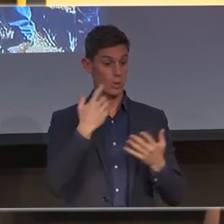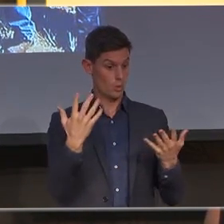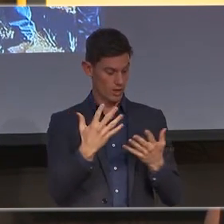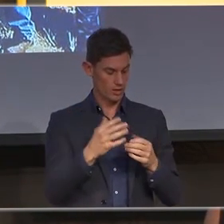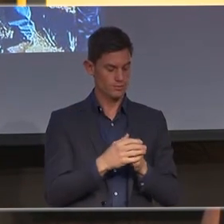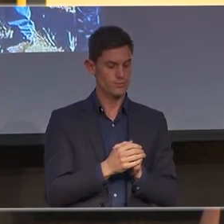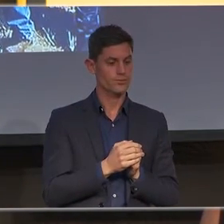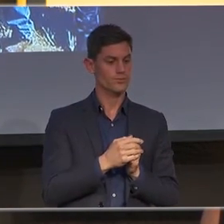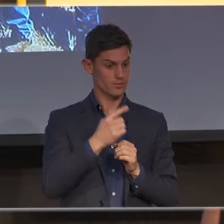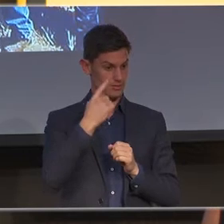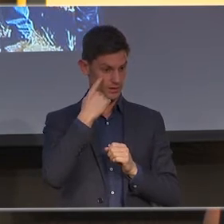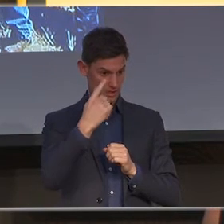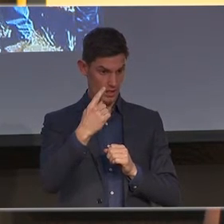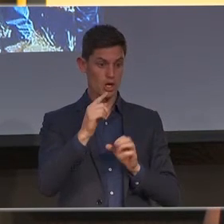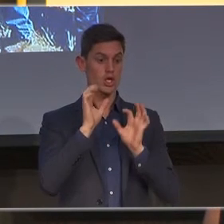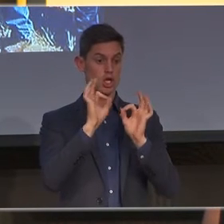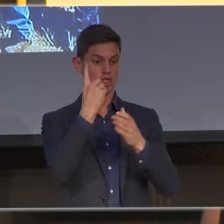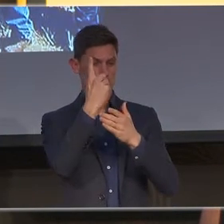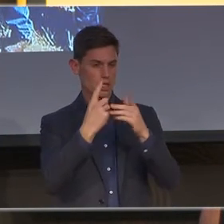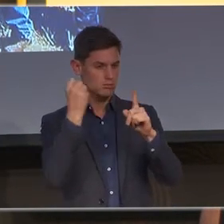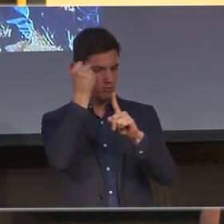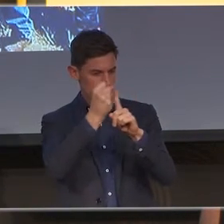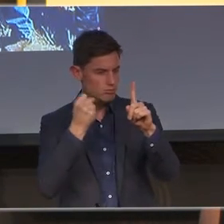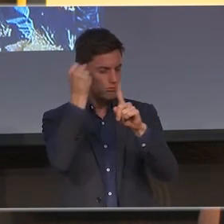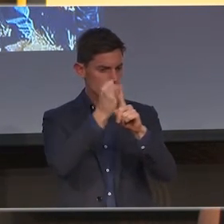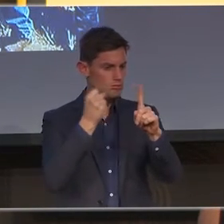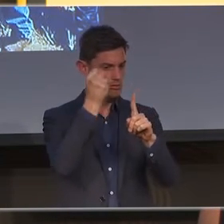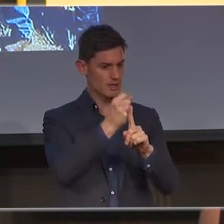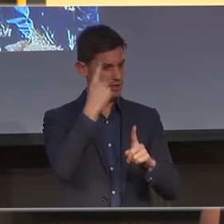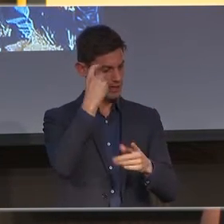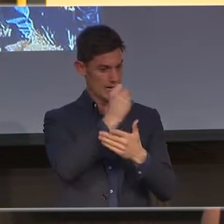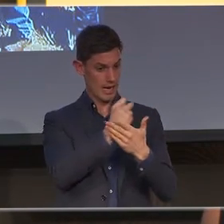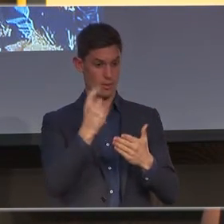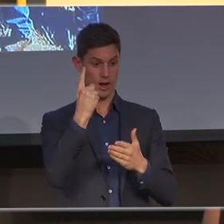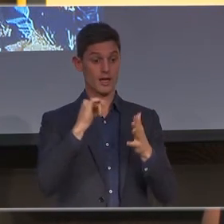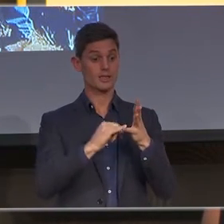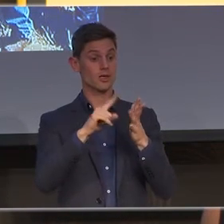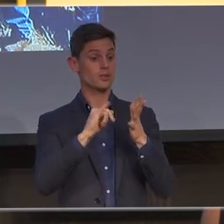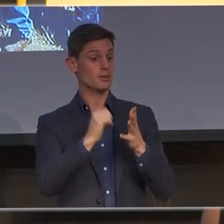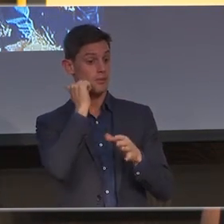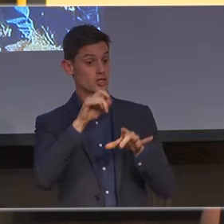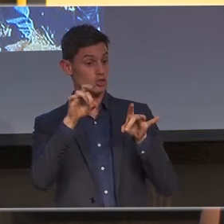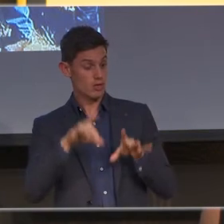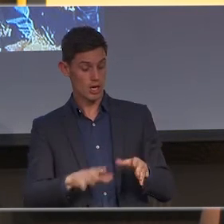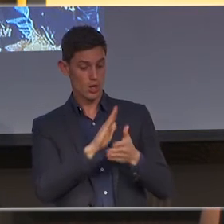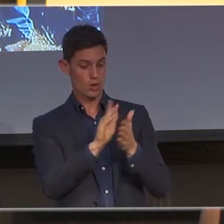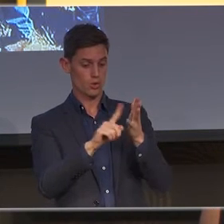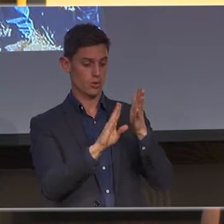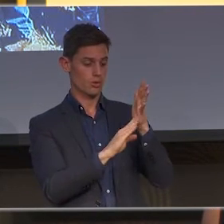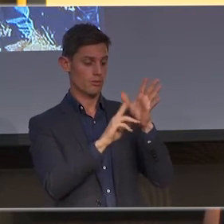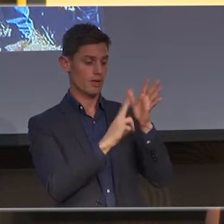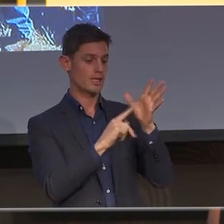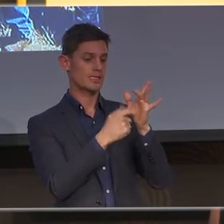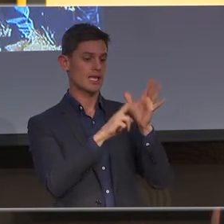end, the plan goes far beyond calls to action. What has been sitting at the heart of SOS Black Australia is a humanitarian effort we are aiming to